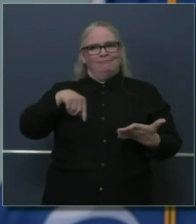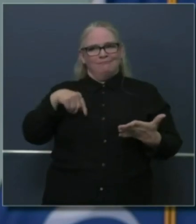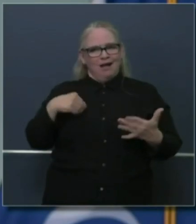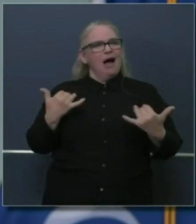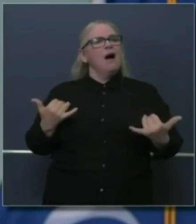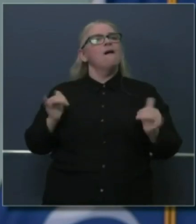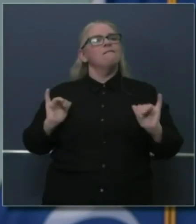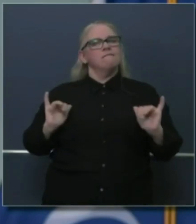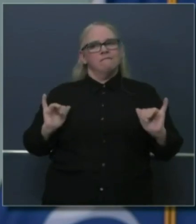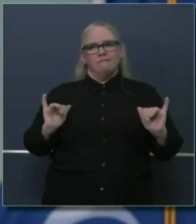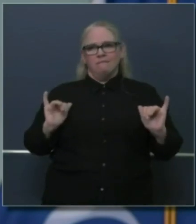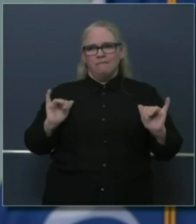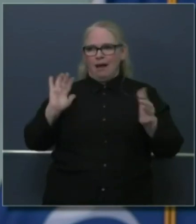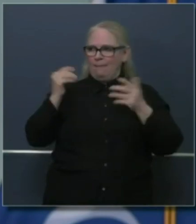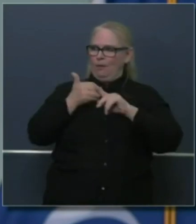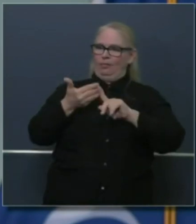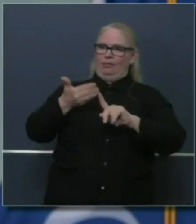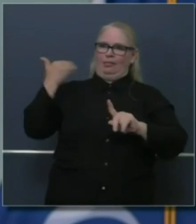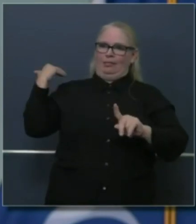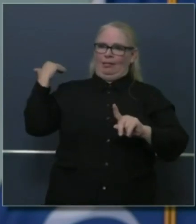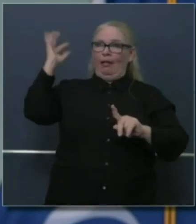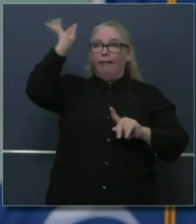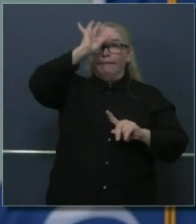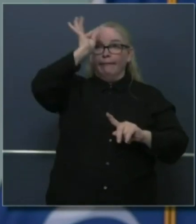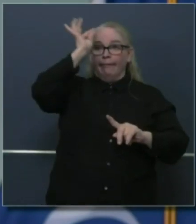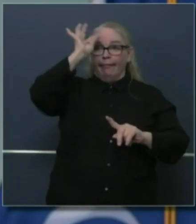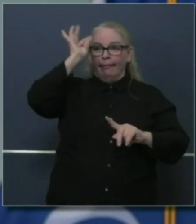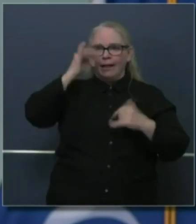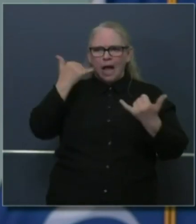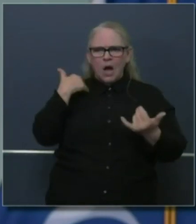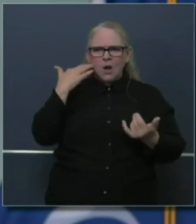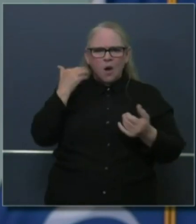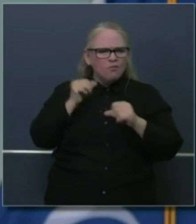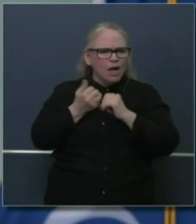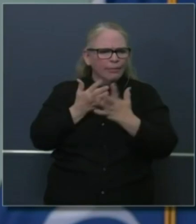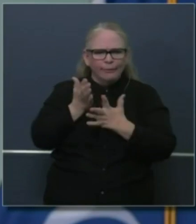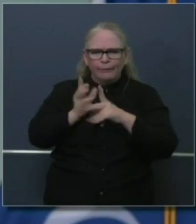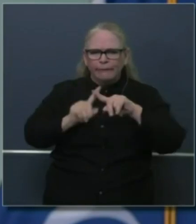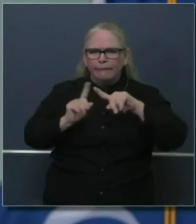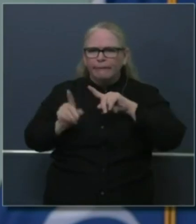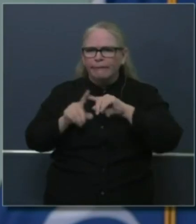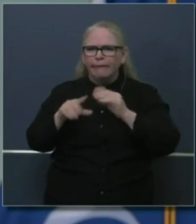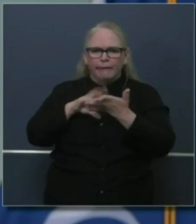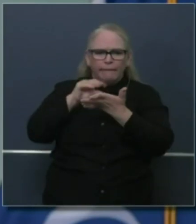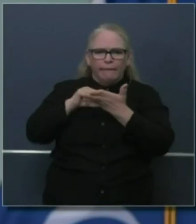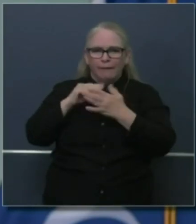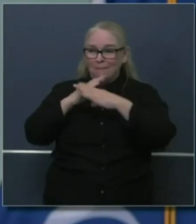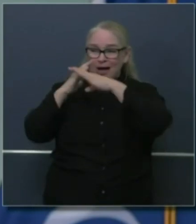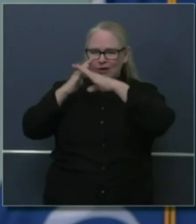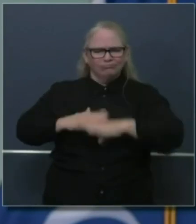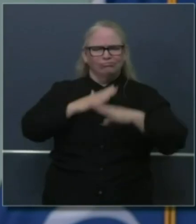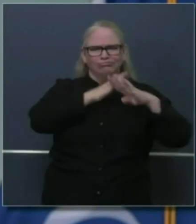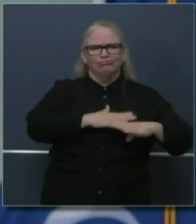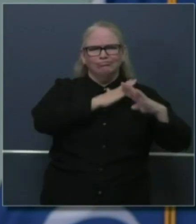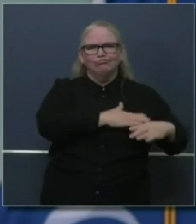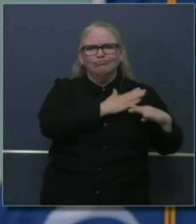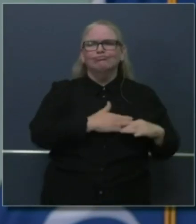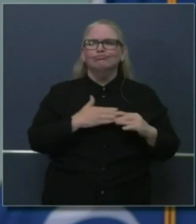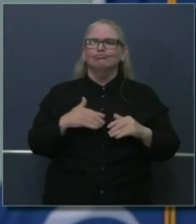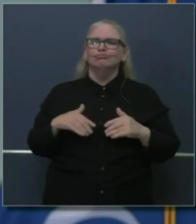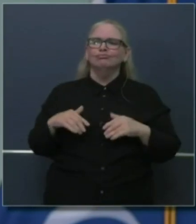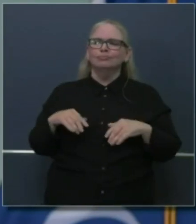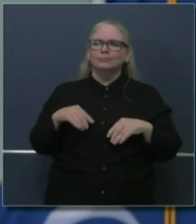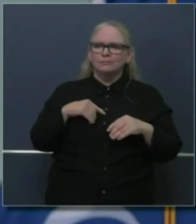our limitations, we know our capacity, we're breaking through many of the limitations, breaking through our previous belief systems of